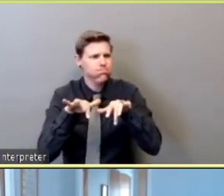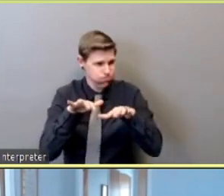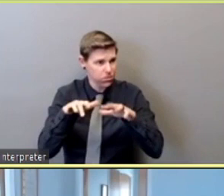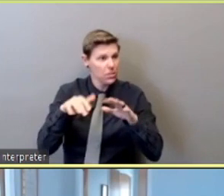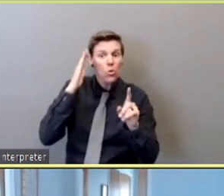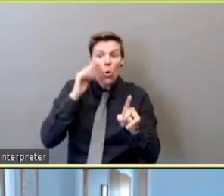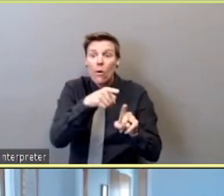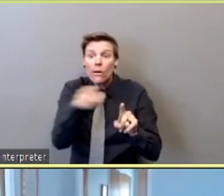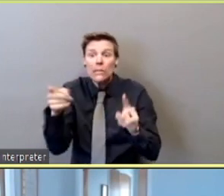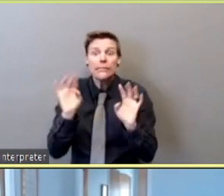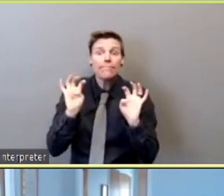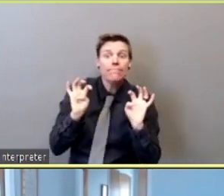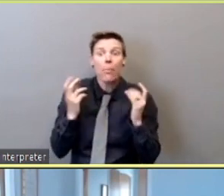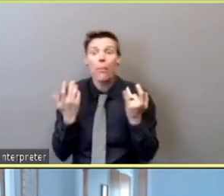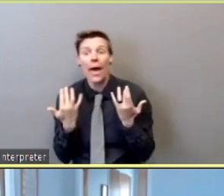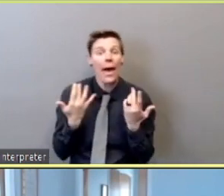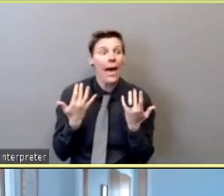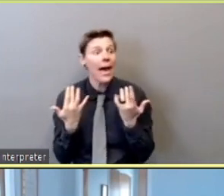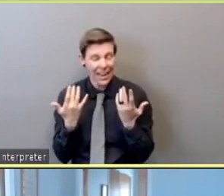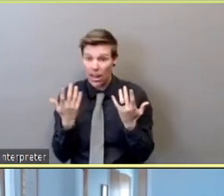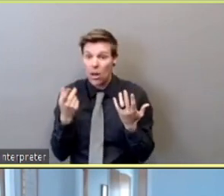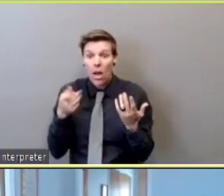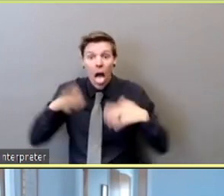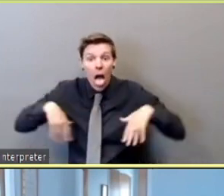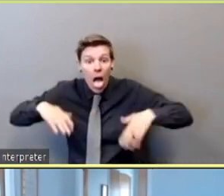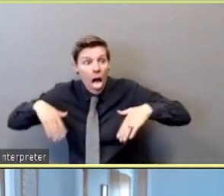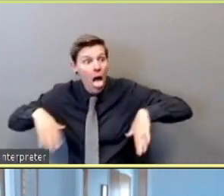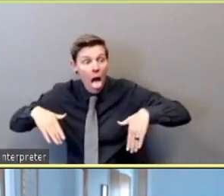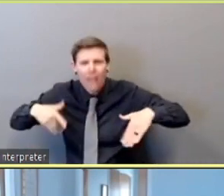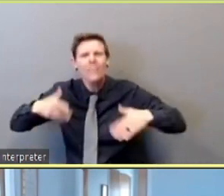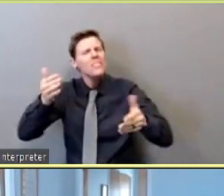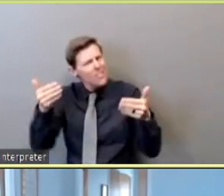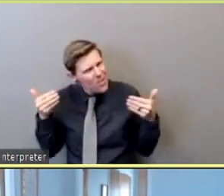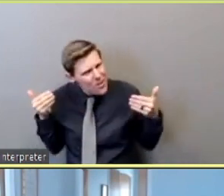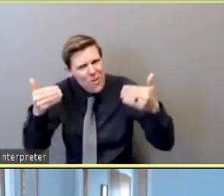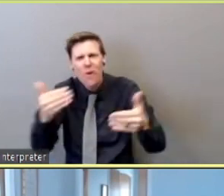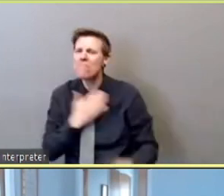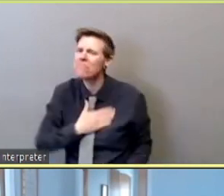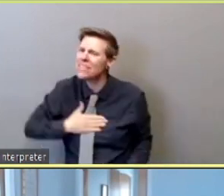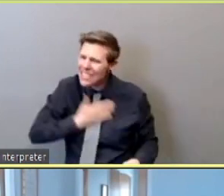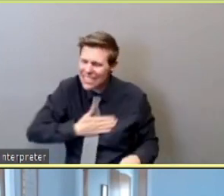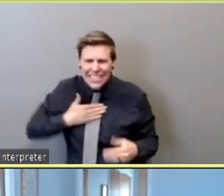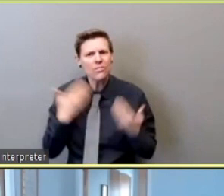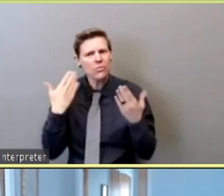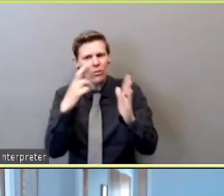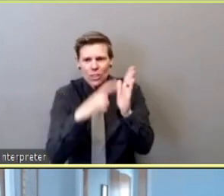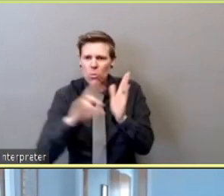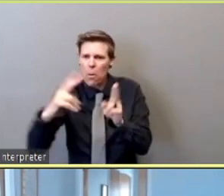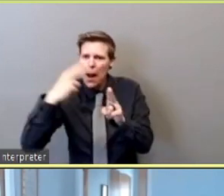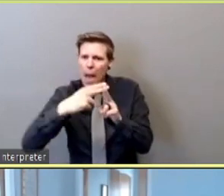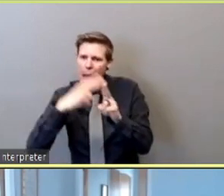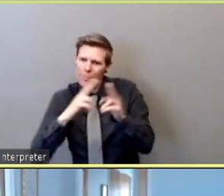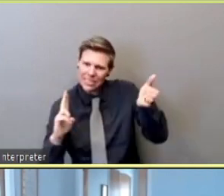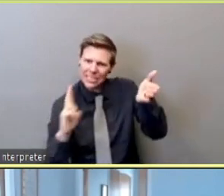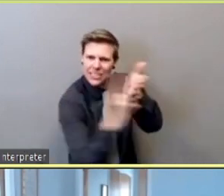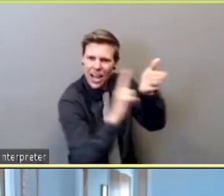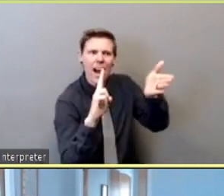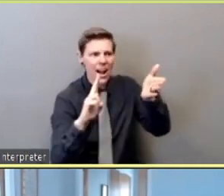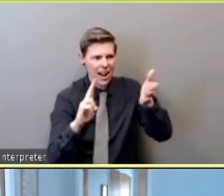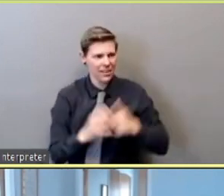that 680,000, please register for your vaccine. And I do want to highlight that now on our